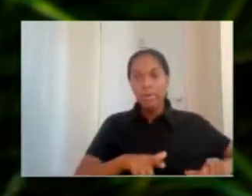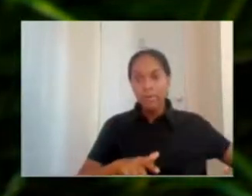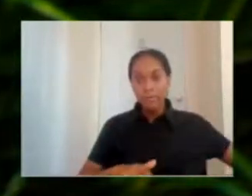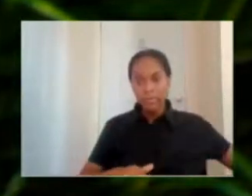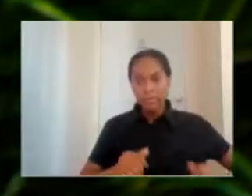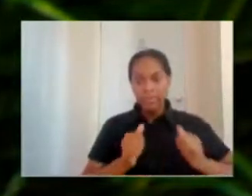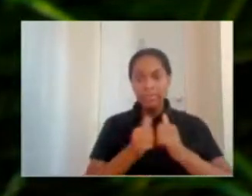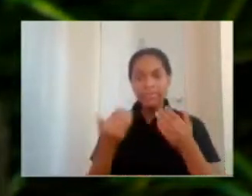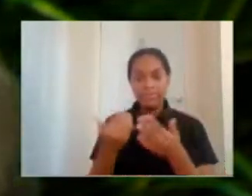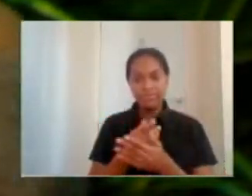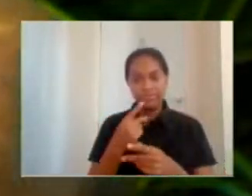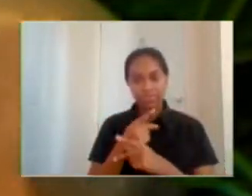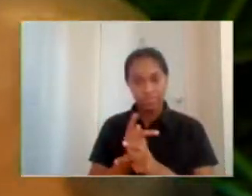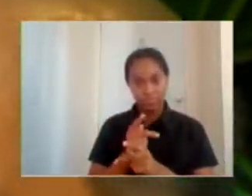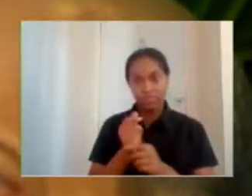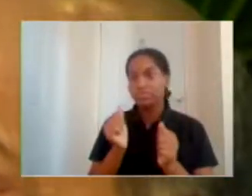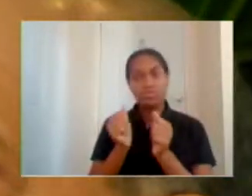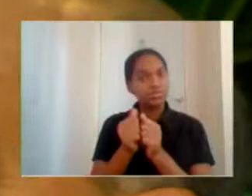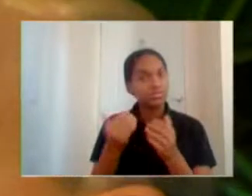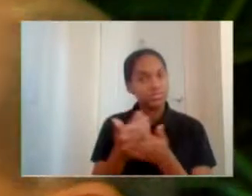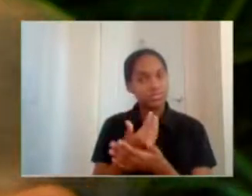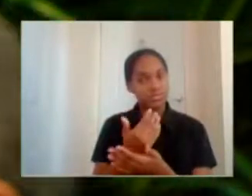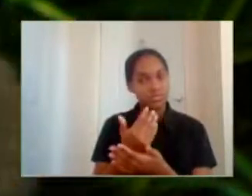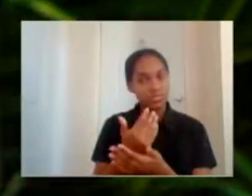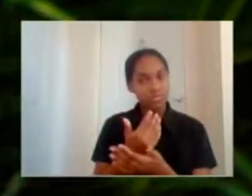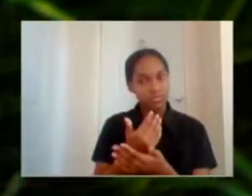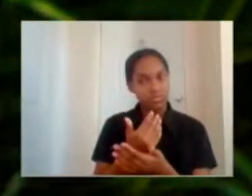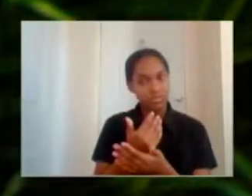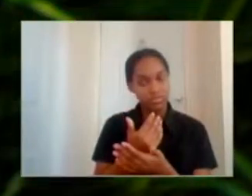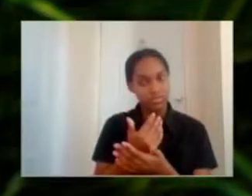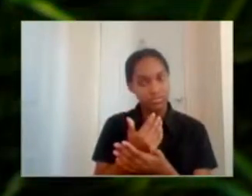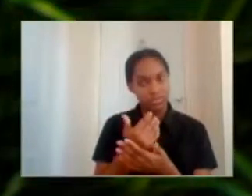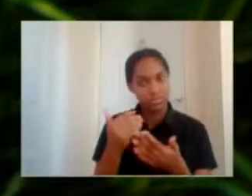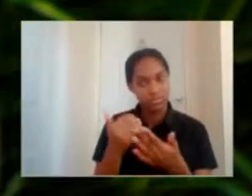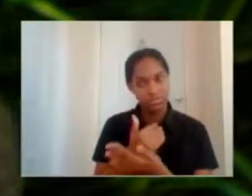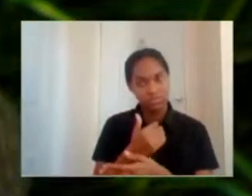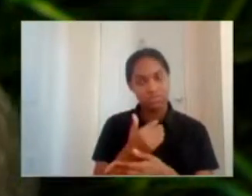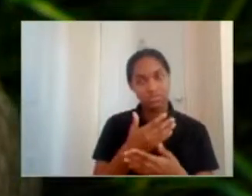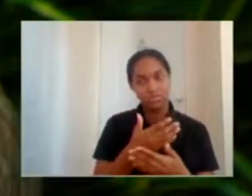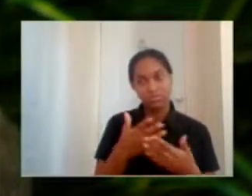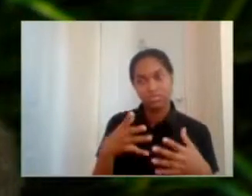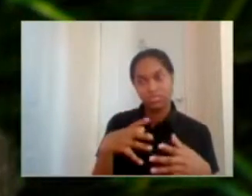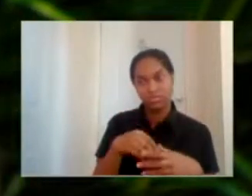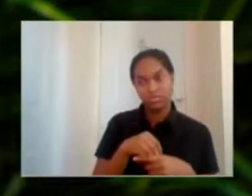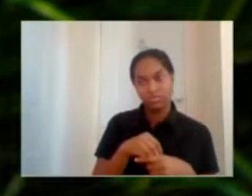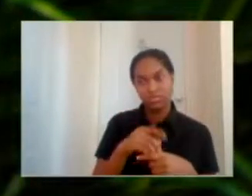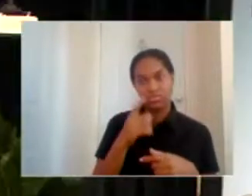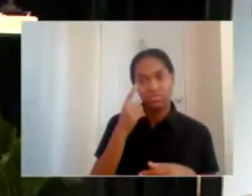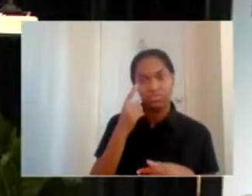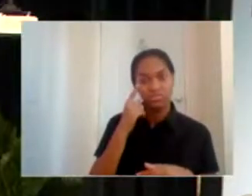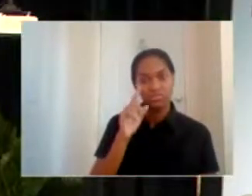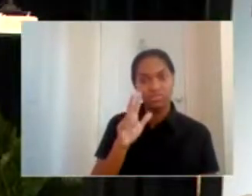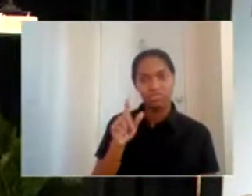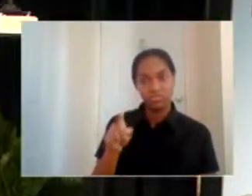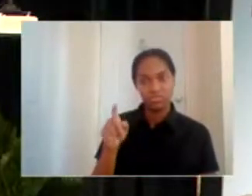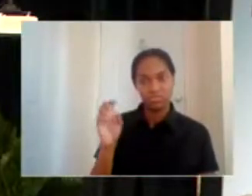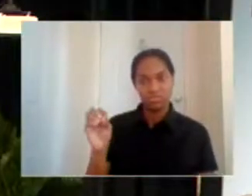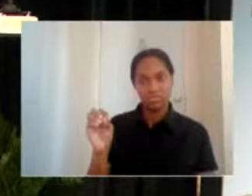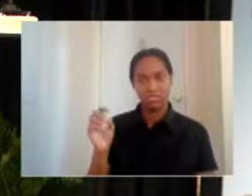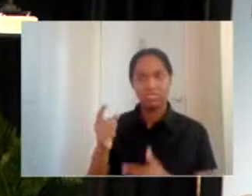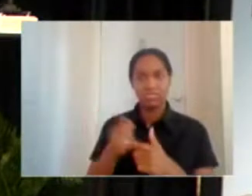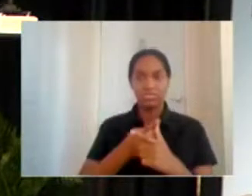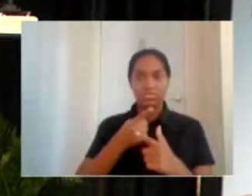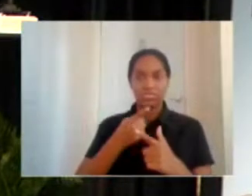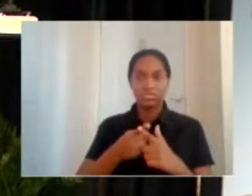new product, with the new the new elements of 3.0, and